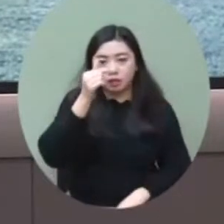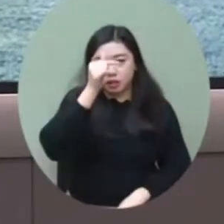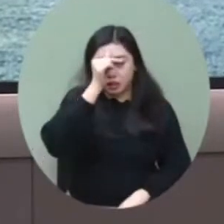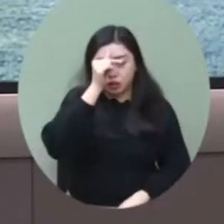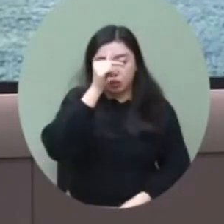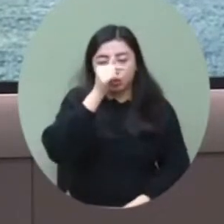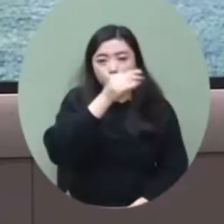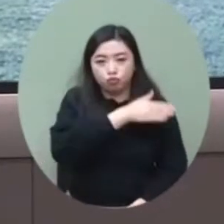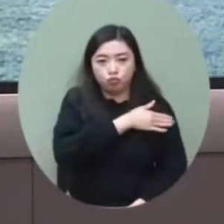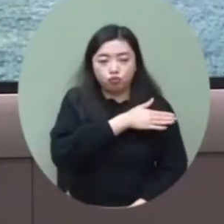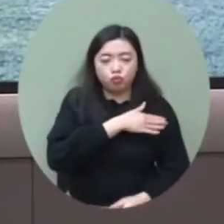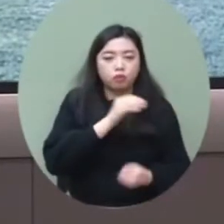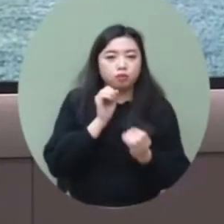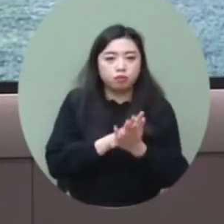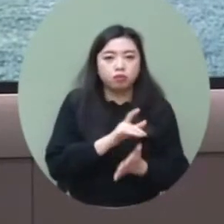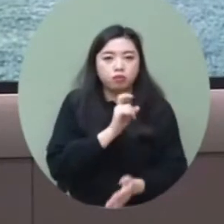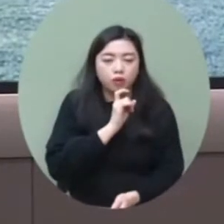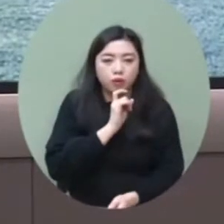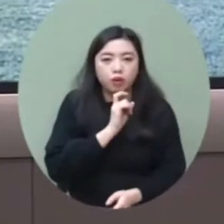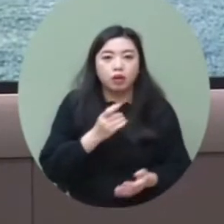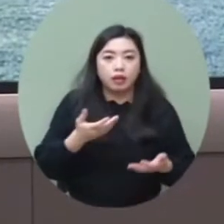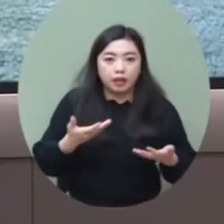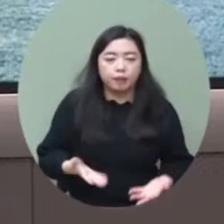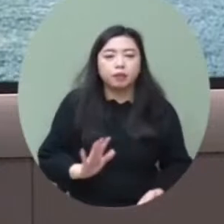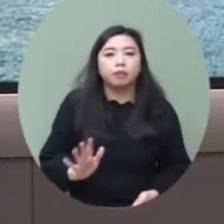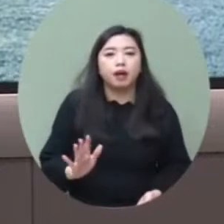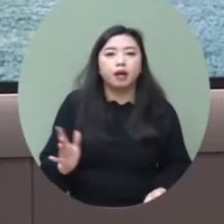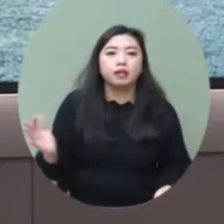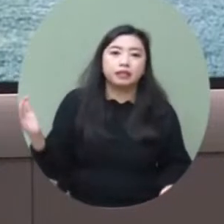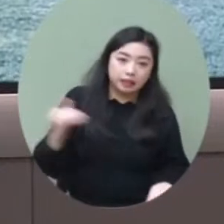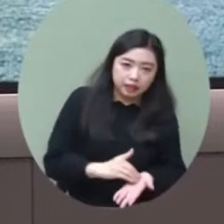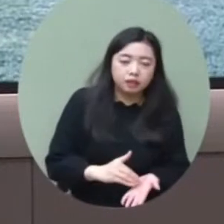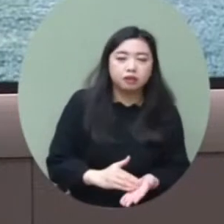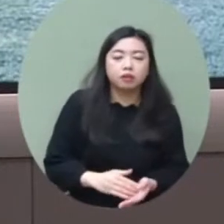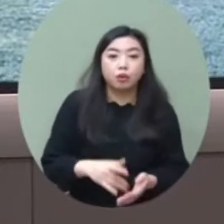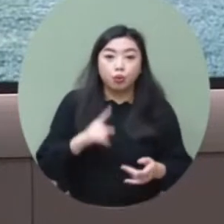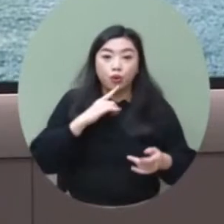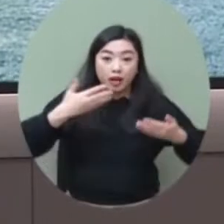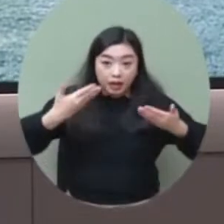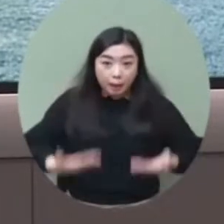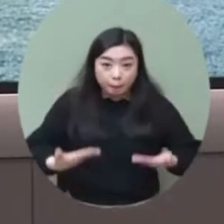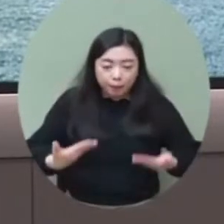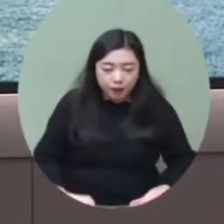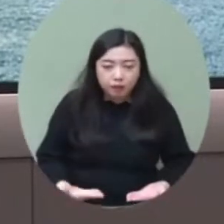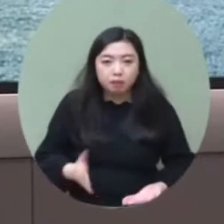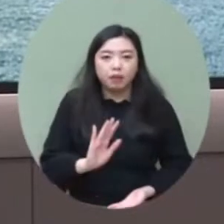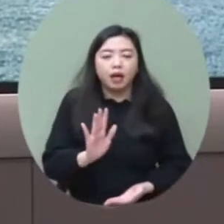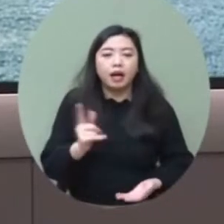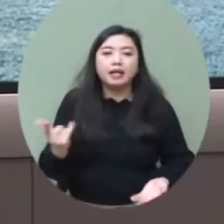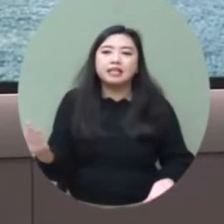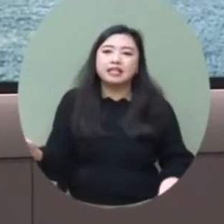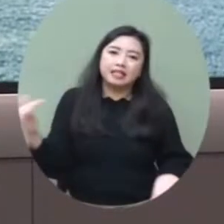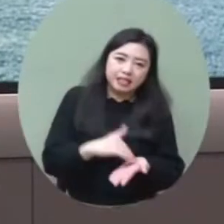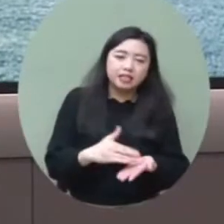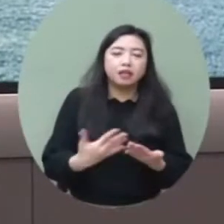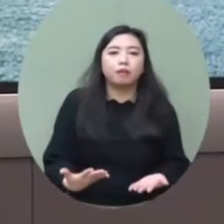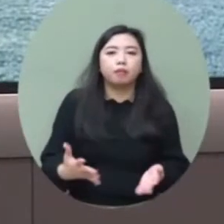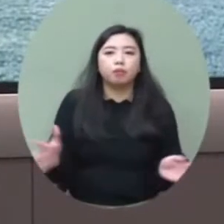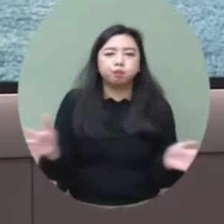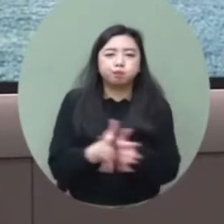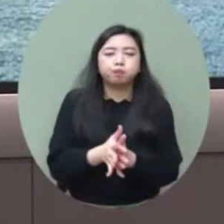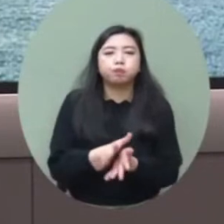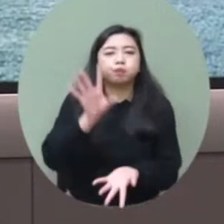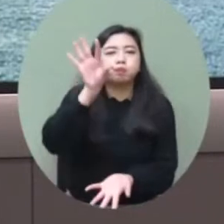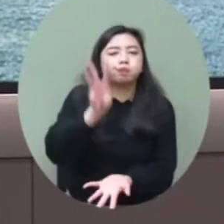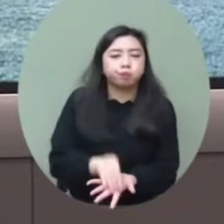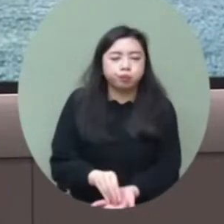have 873 HA staff infected, not just today. If it is just the number today,